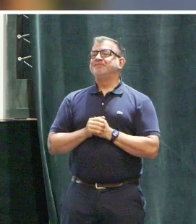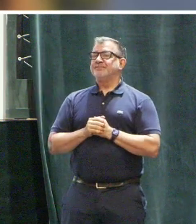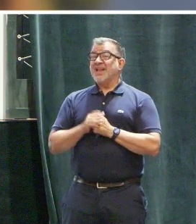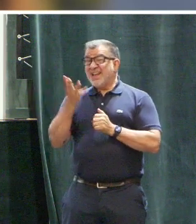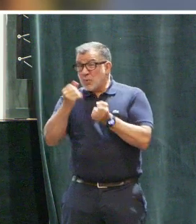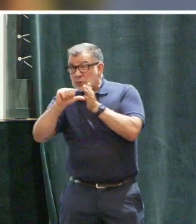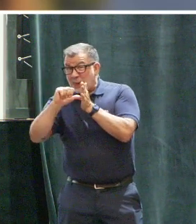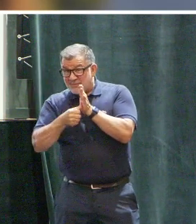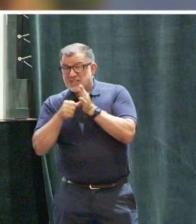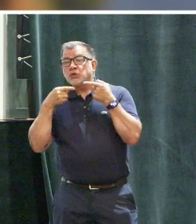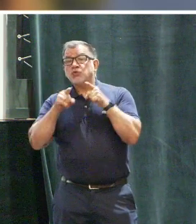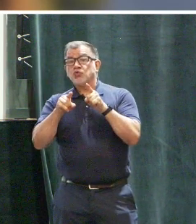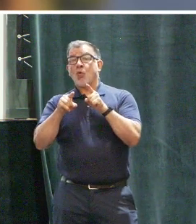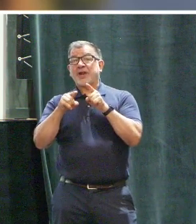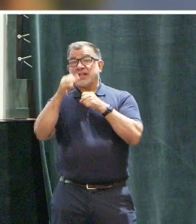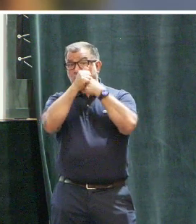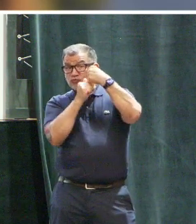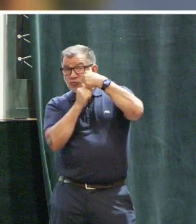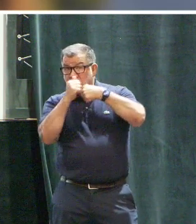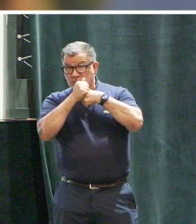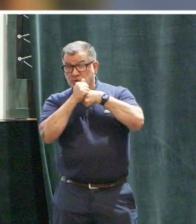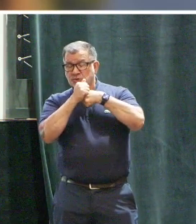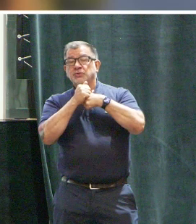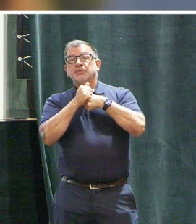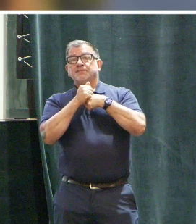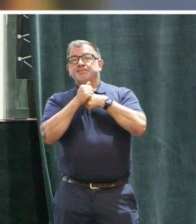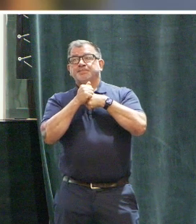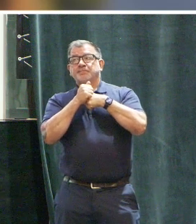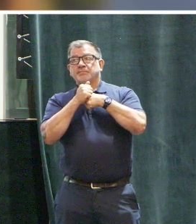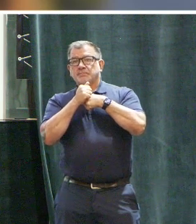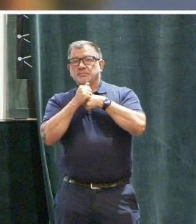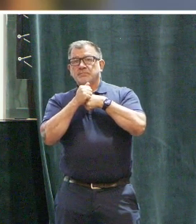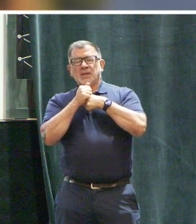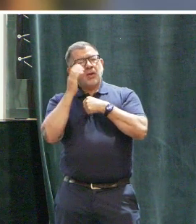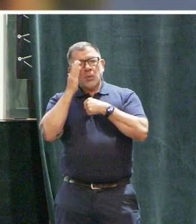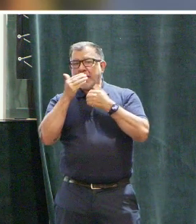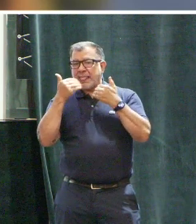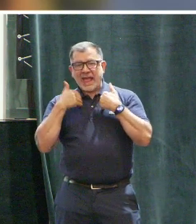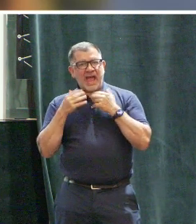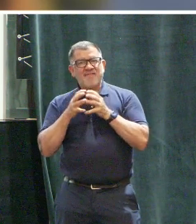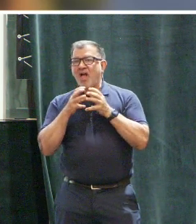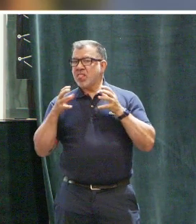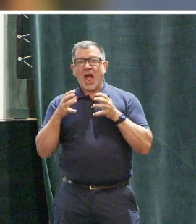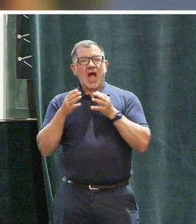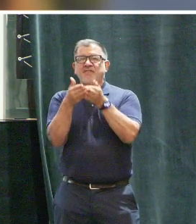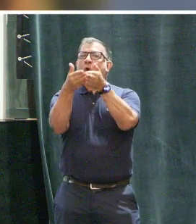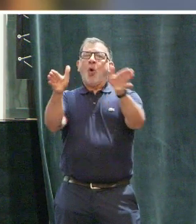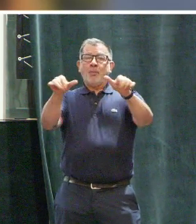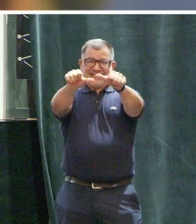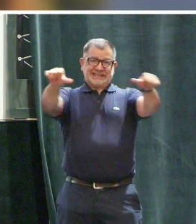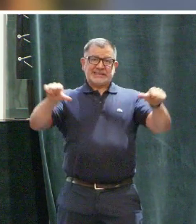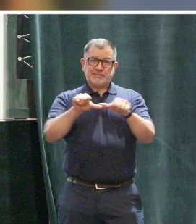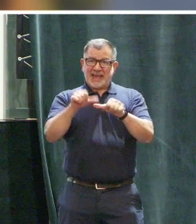of construction, there will be a lot of open spaces and parks that will